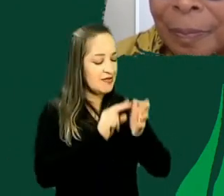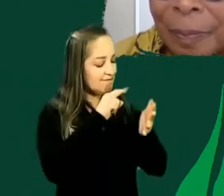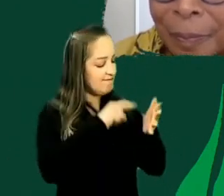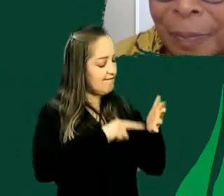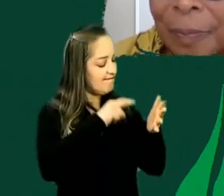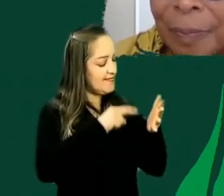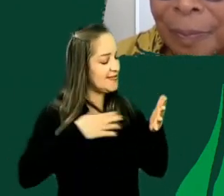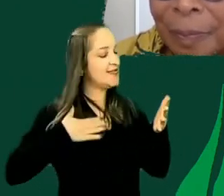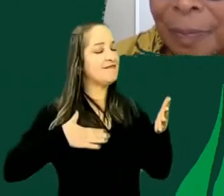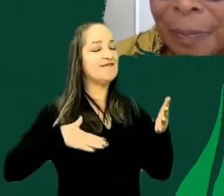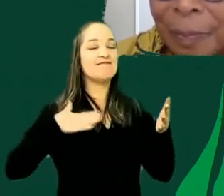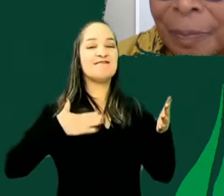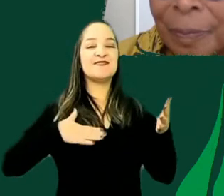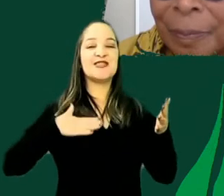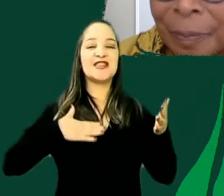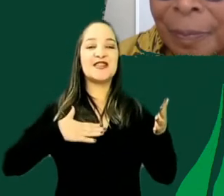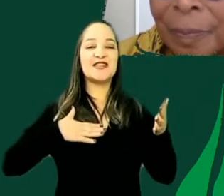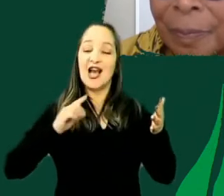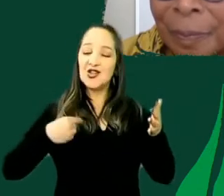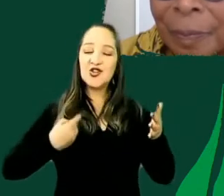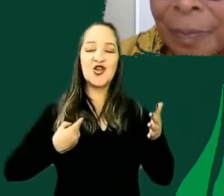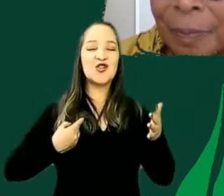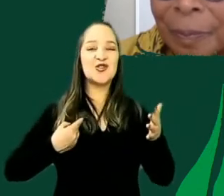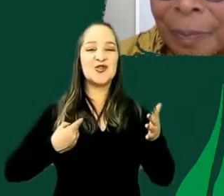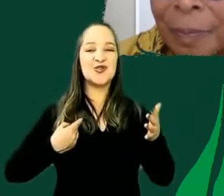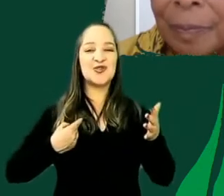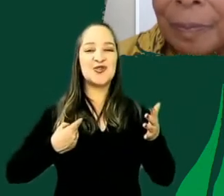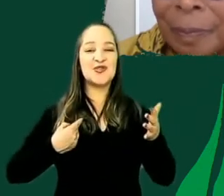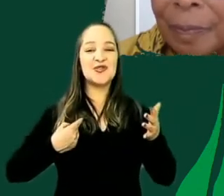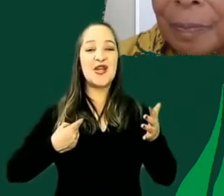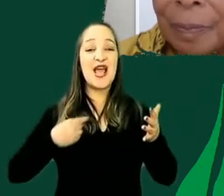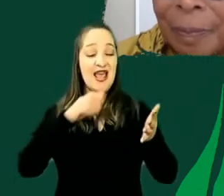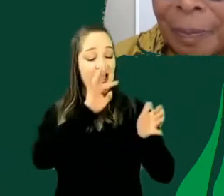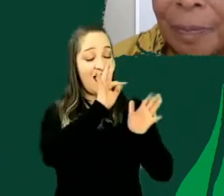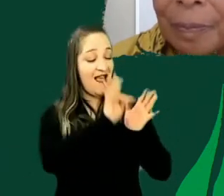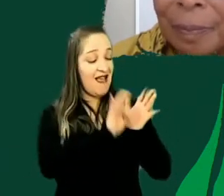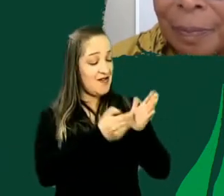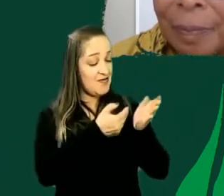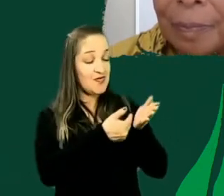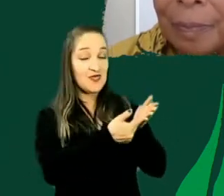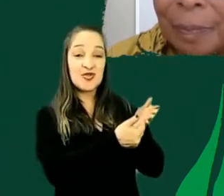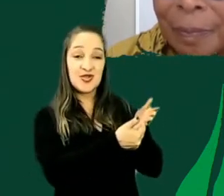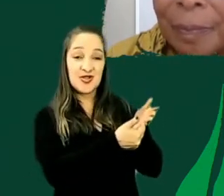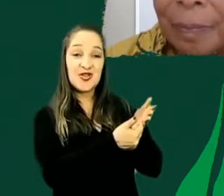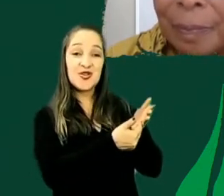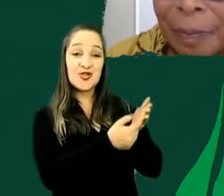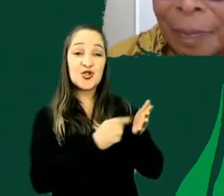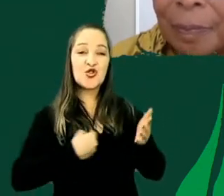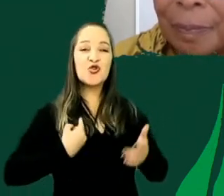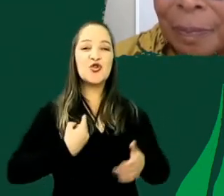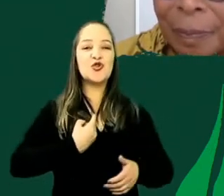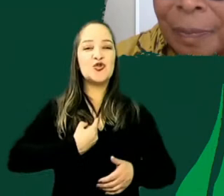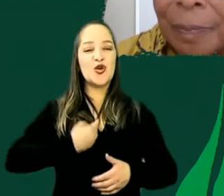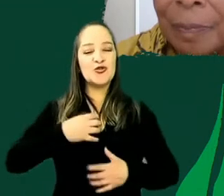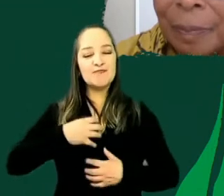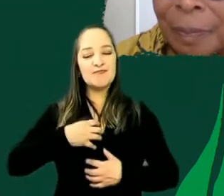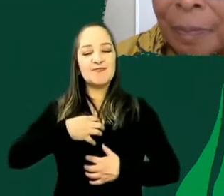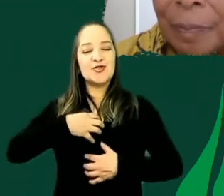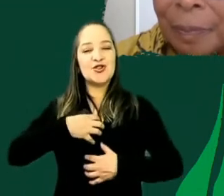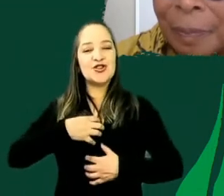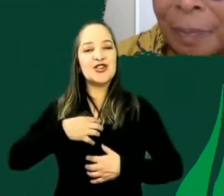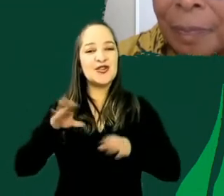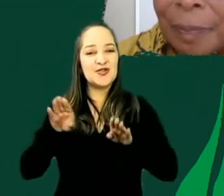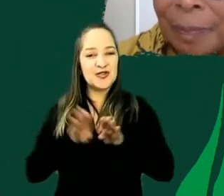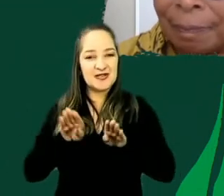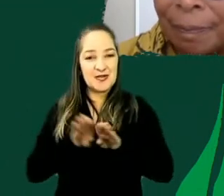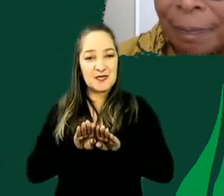writing, how this is writing, this is our writing, these writings, they empower our